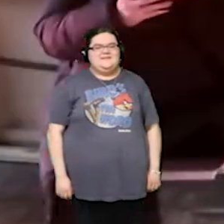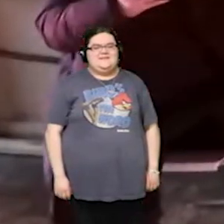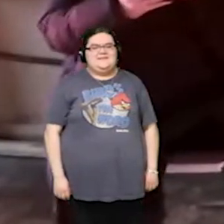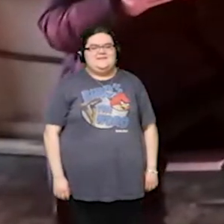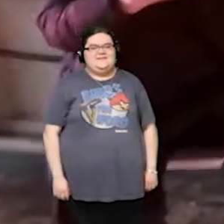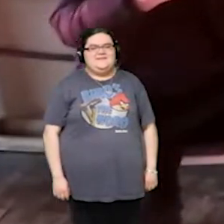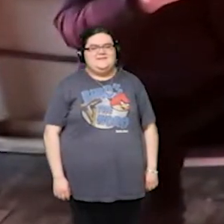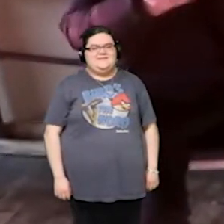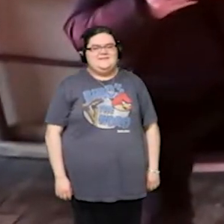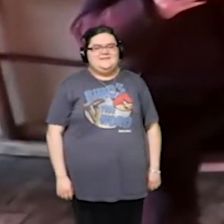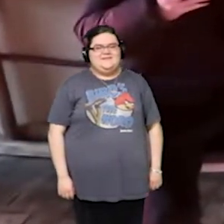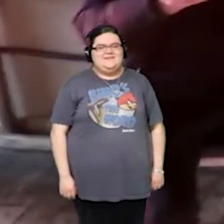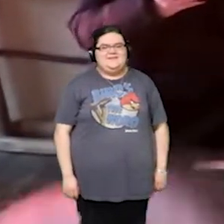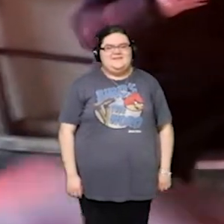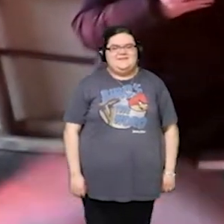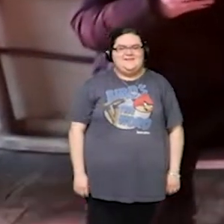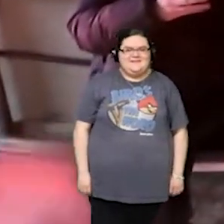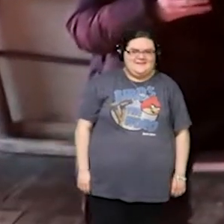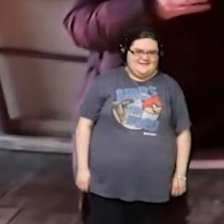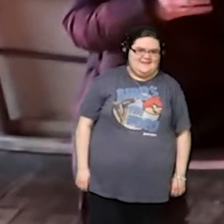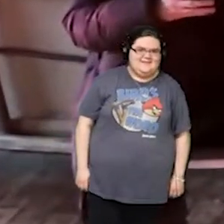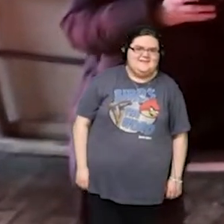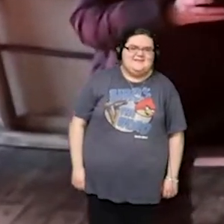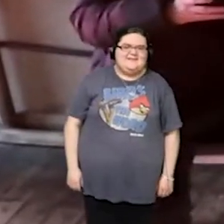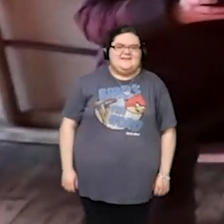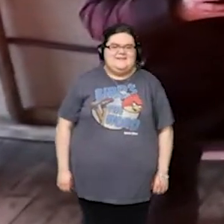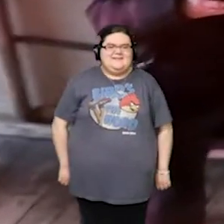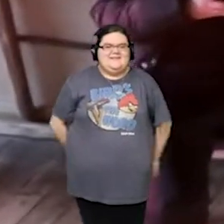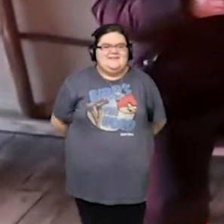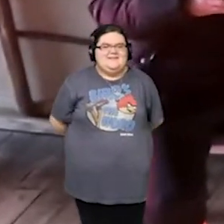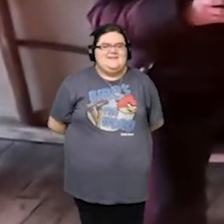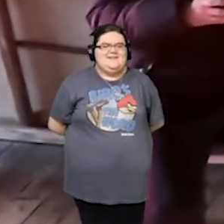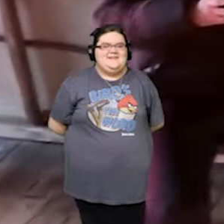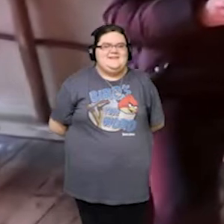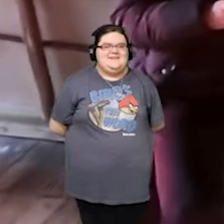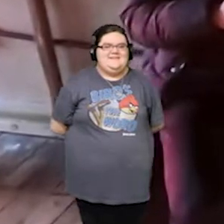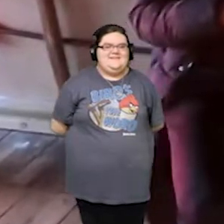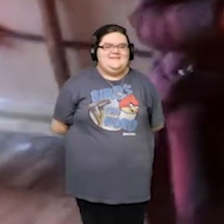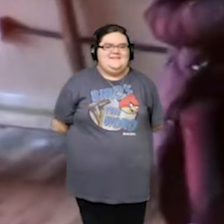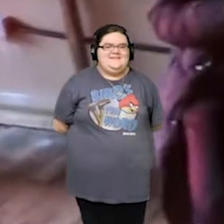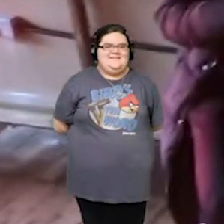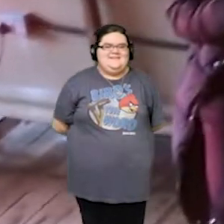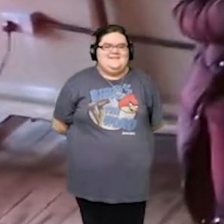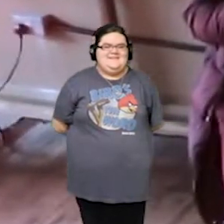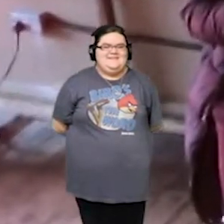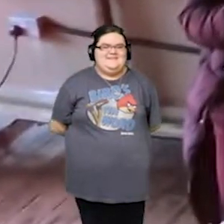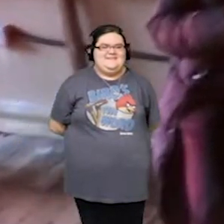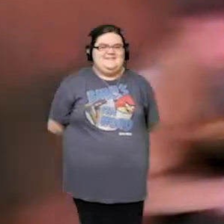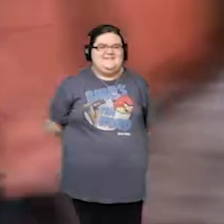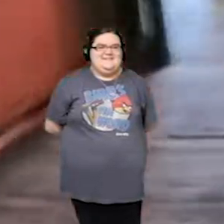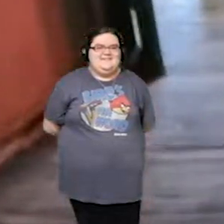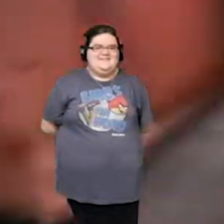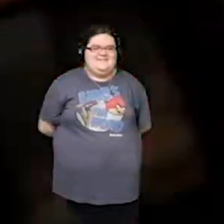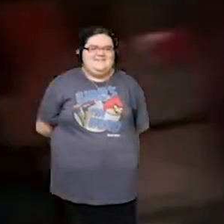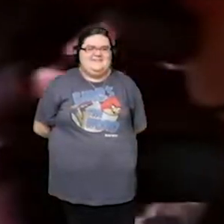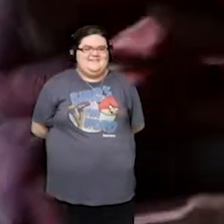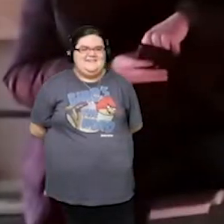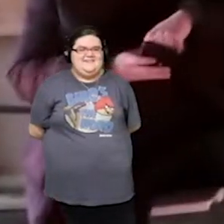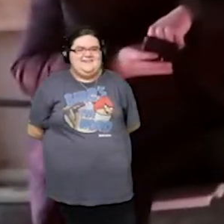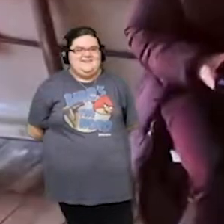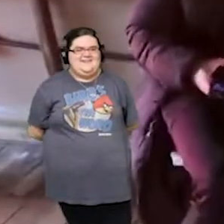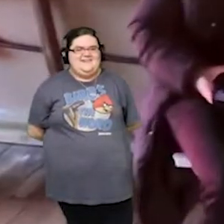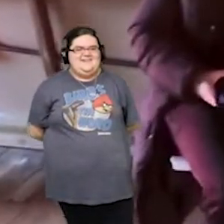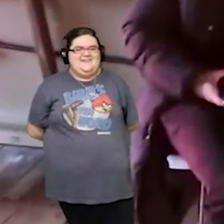some aftercare. So if you feel your hair's really f***ed and you don't want to save it for like a reaction video at home, Tom can fix up your hair